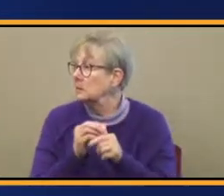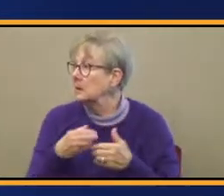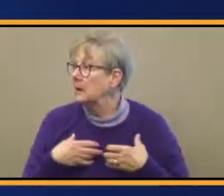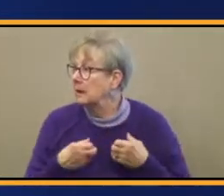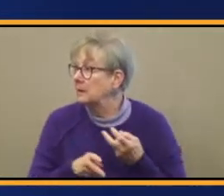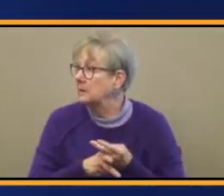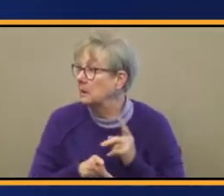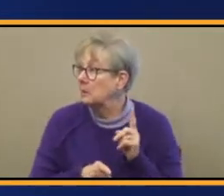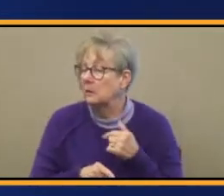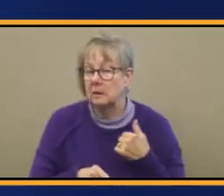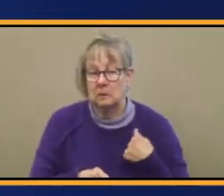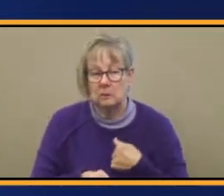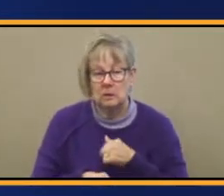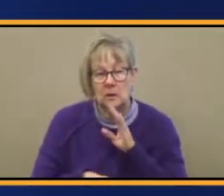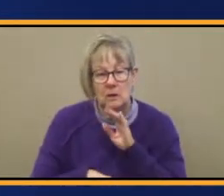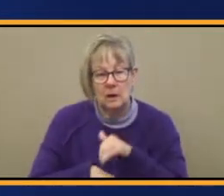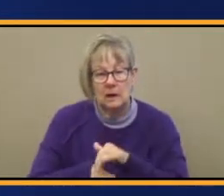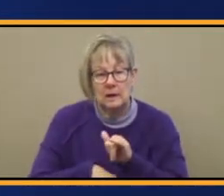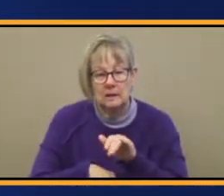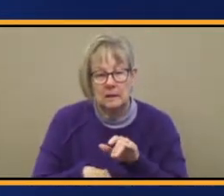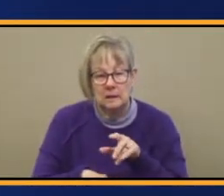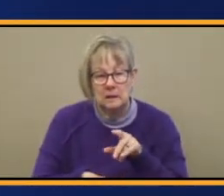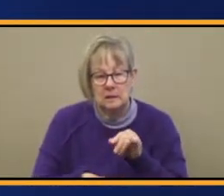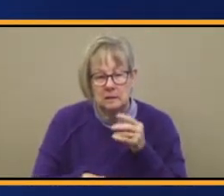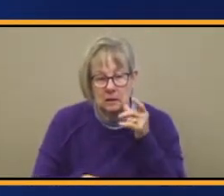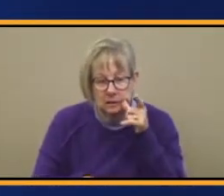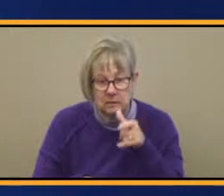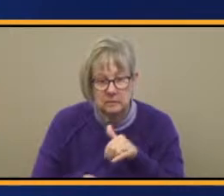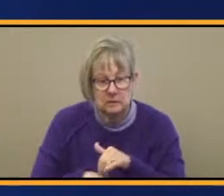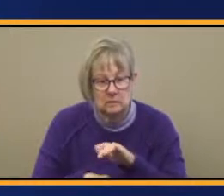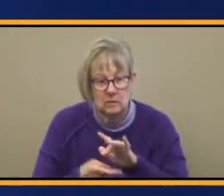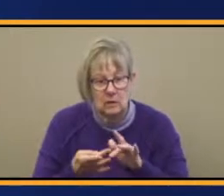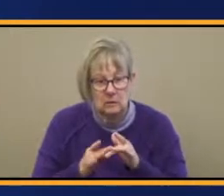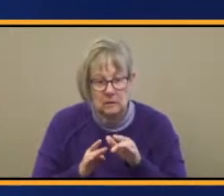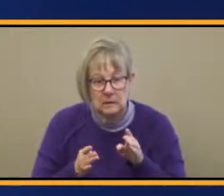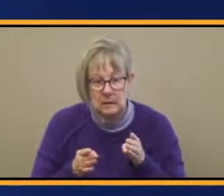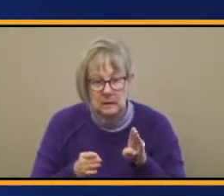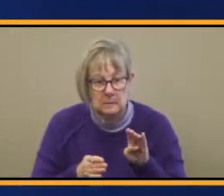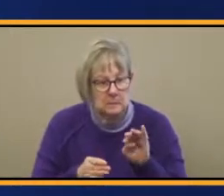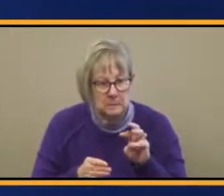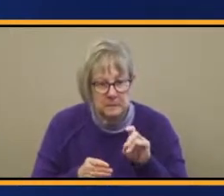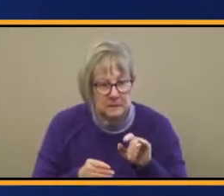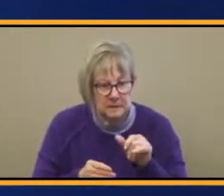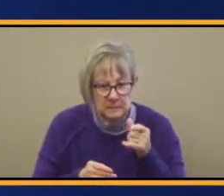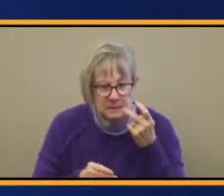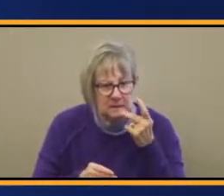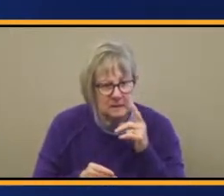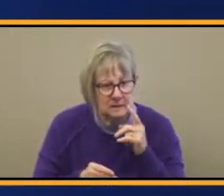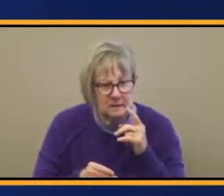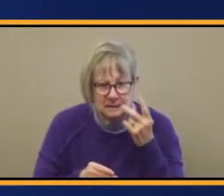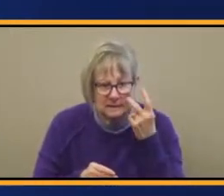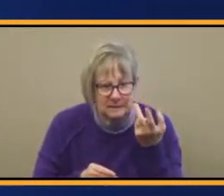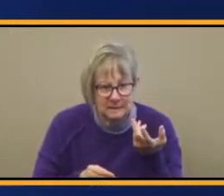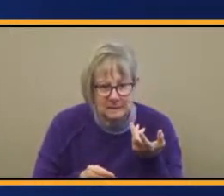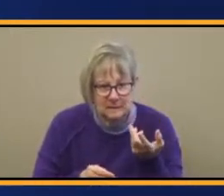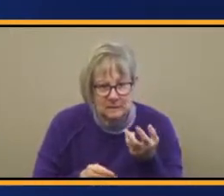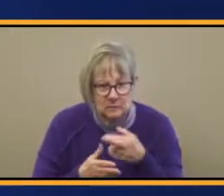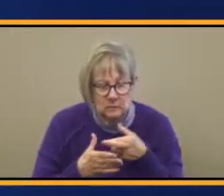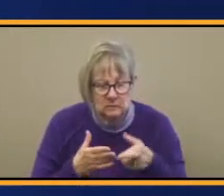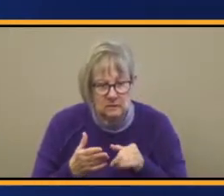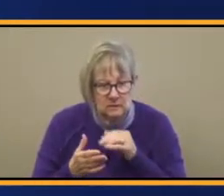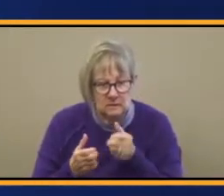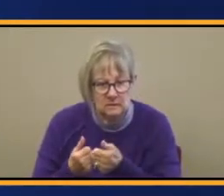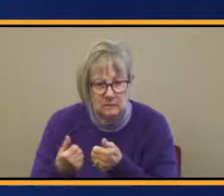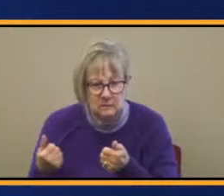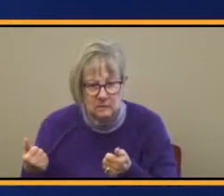process. I looked at the online bidding and I only see the consultant. Is there a separate RFP